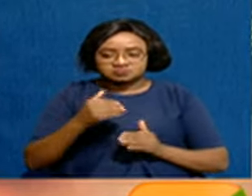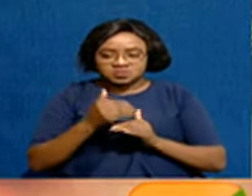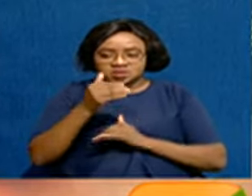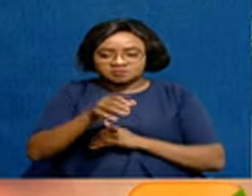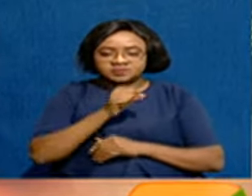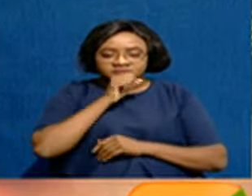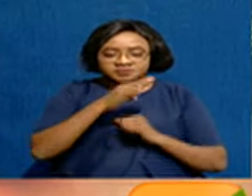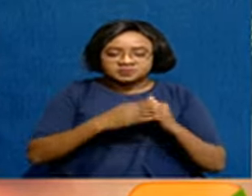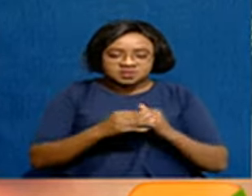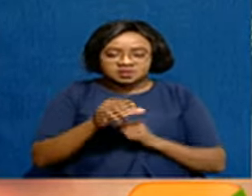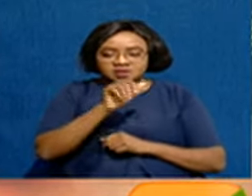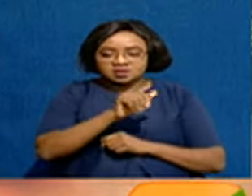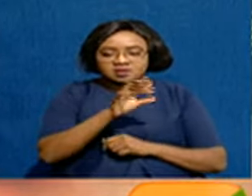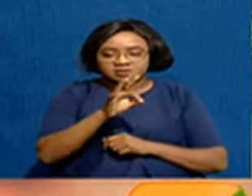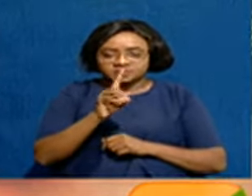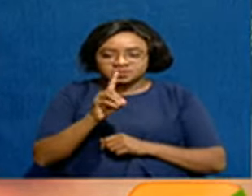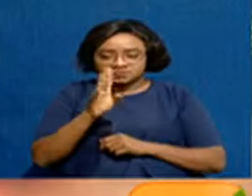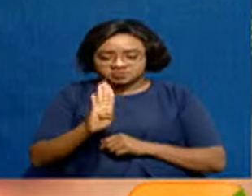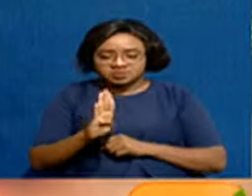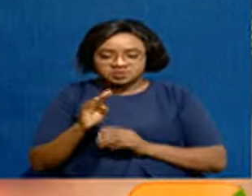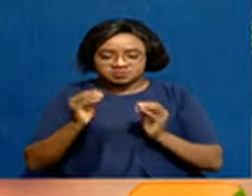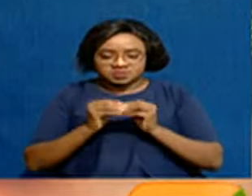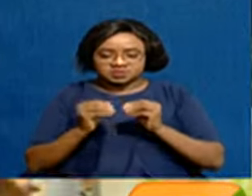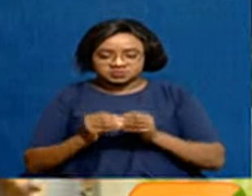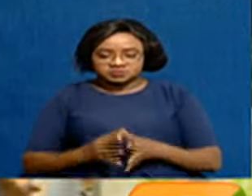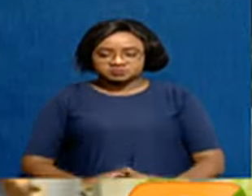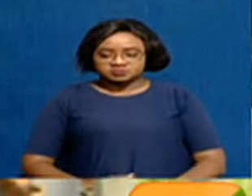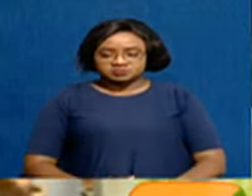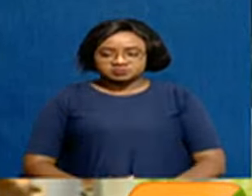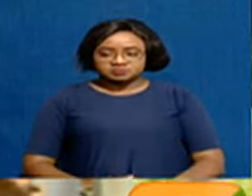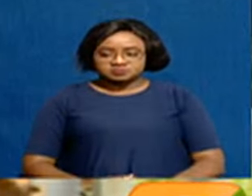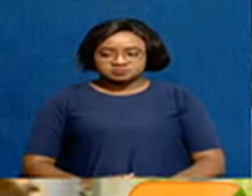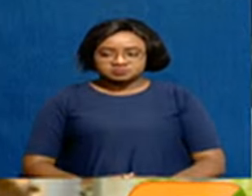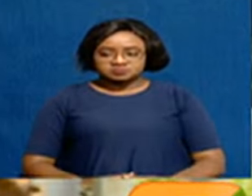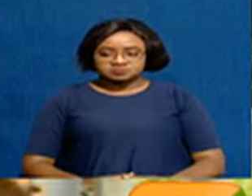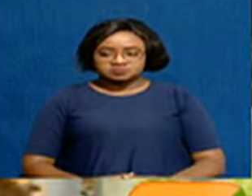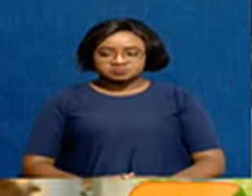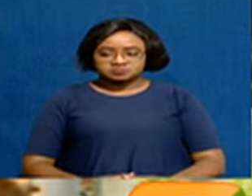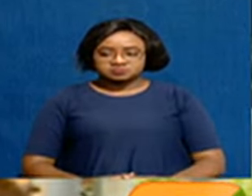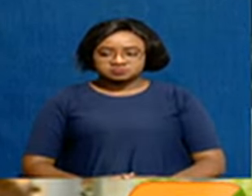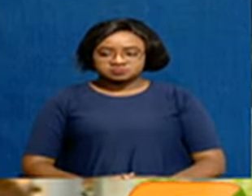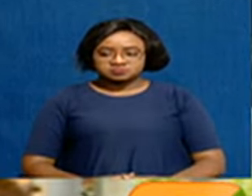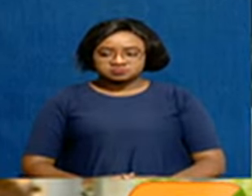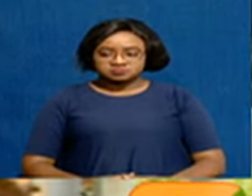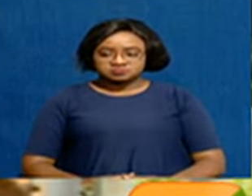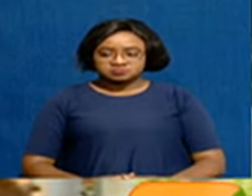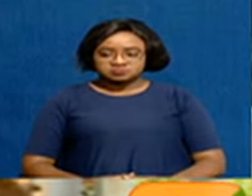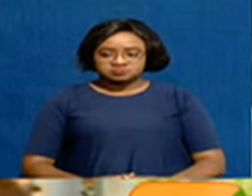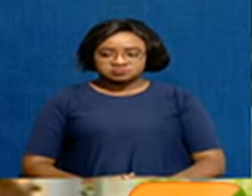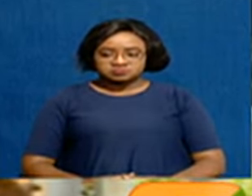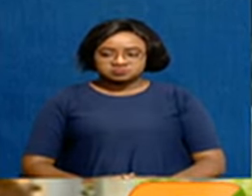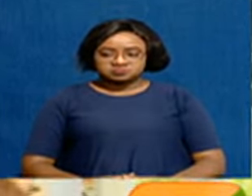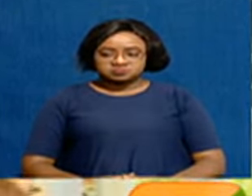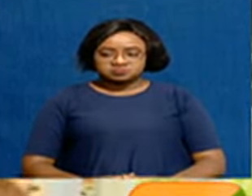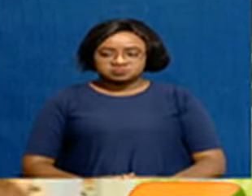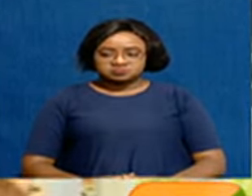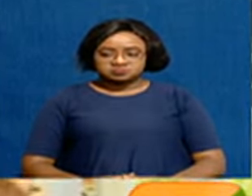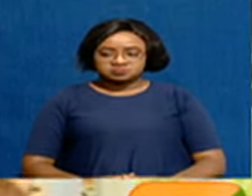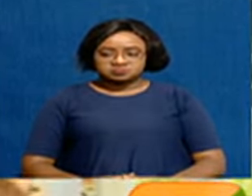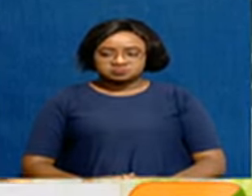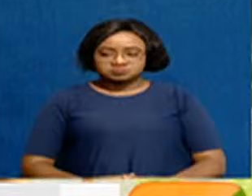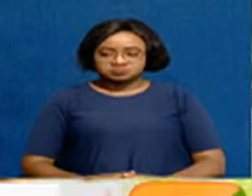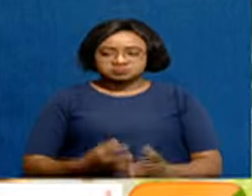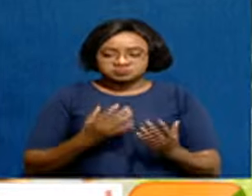59th AFDB annual meetings. Here, the MAC meeting took place in Juba, South